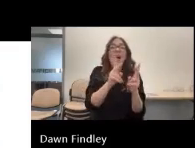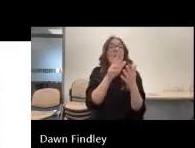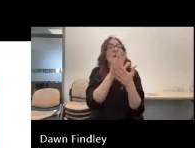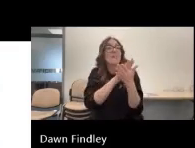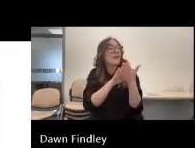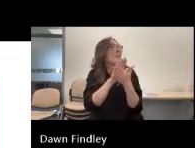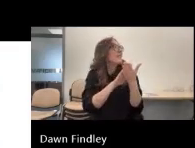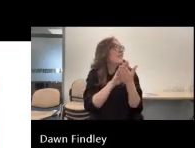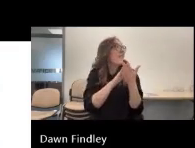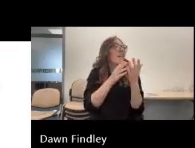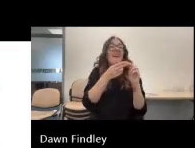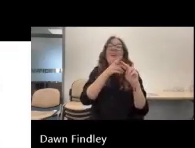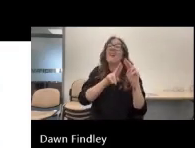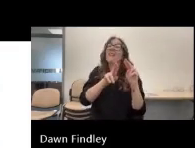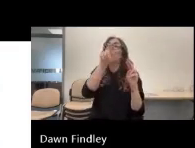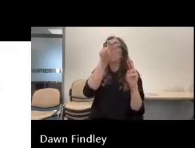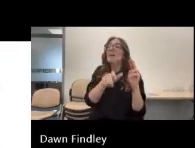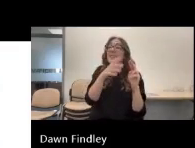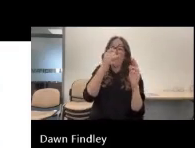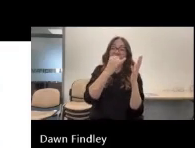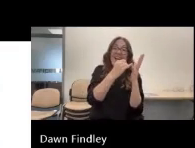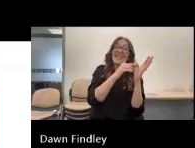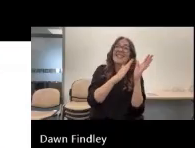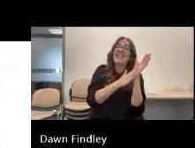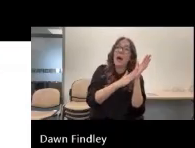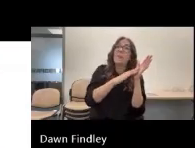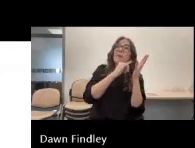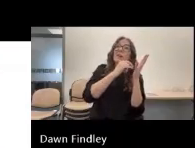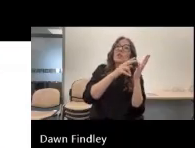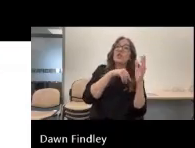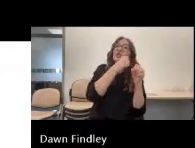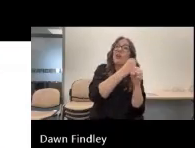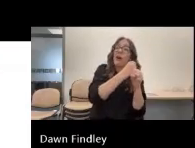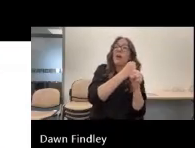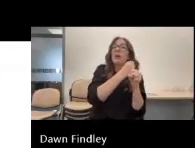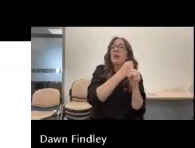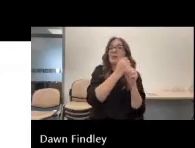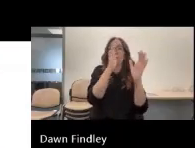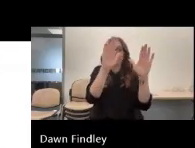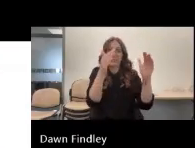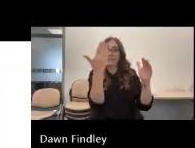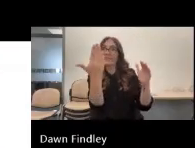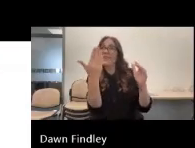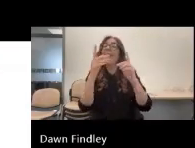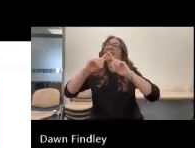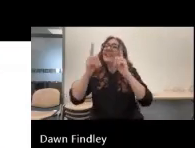if one person has a Samsung and the next person has a Samsung, the two phones can still be very different.